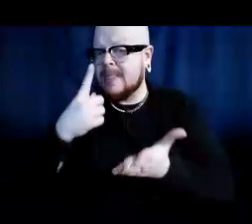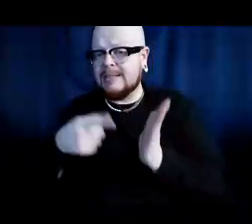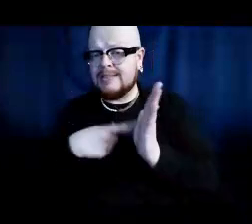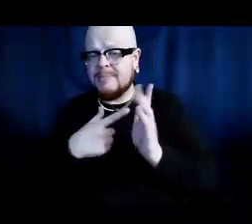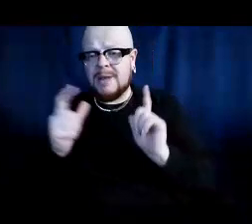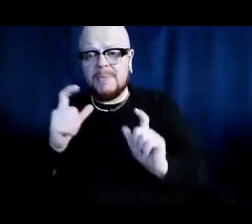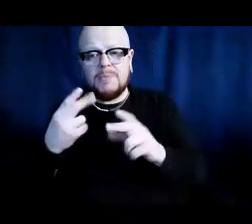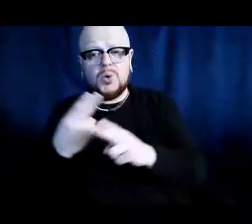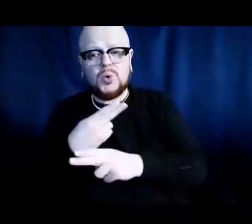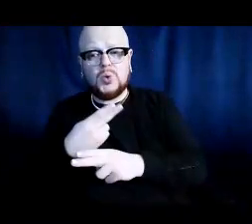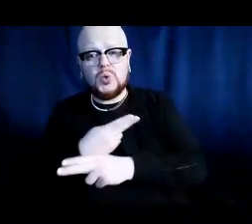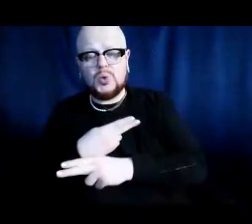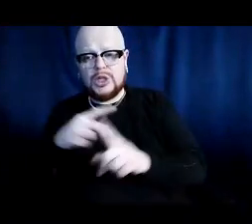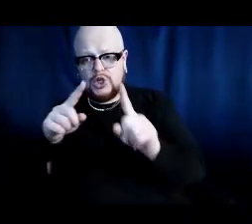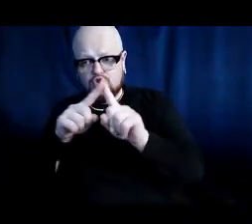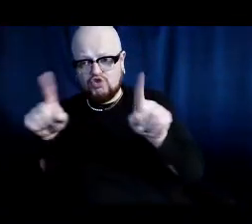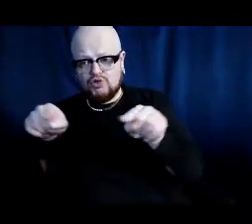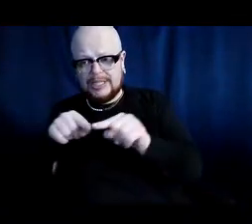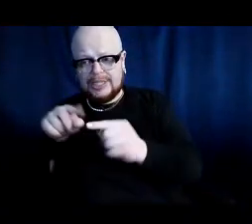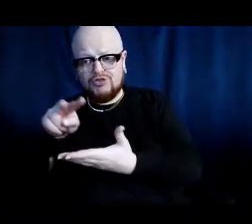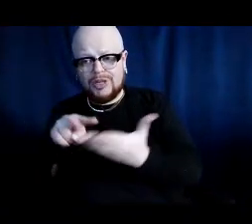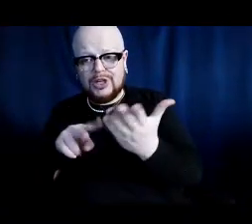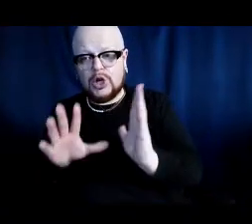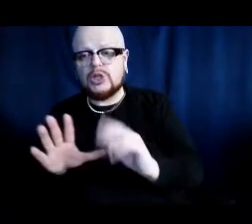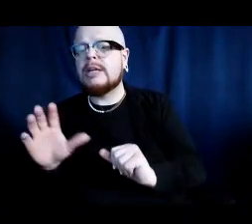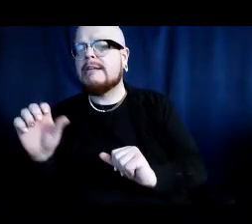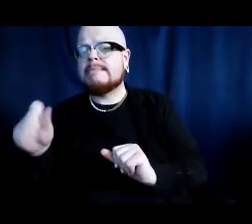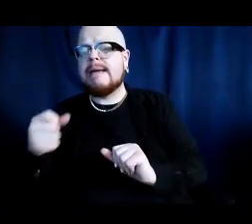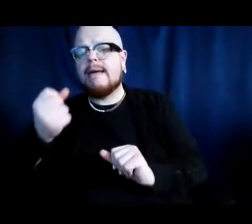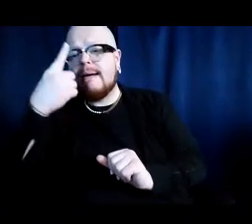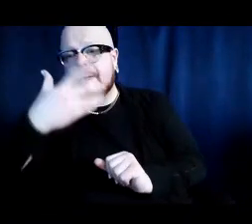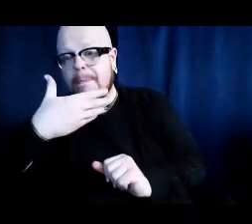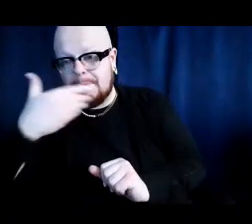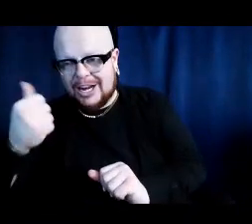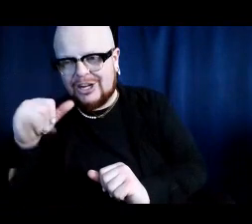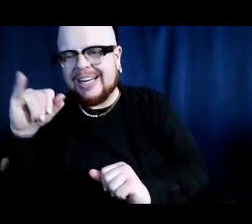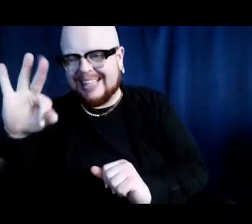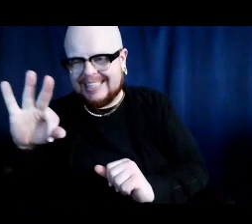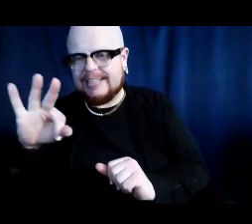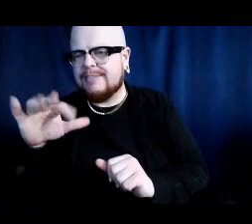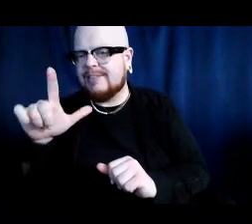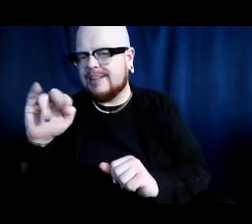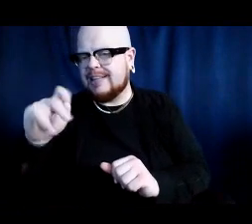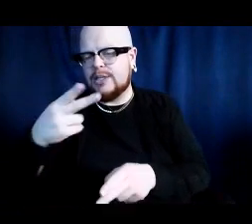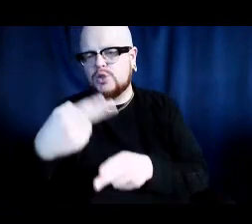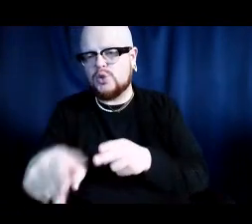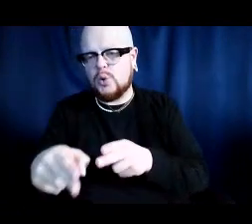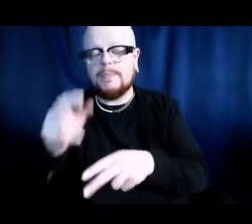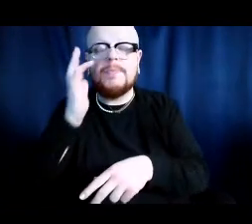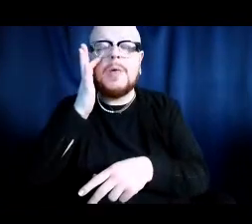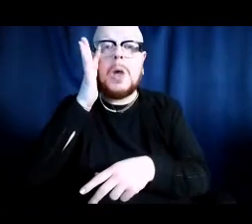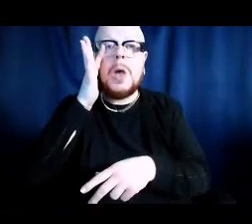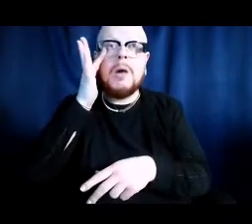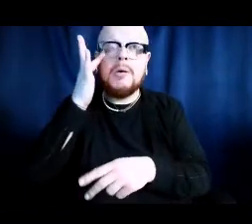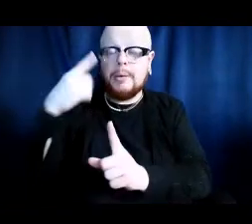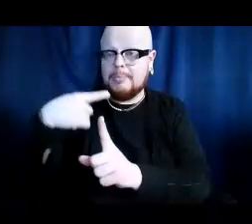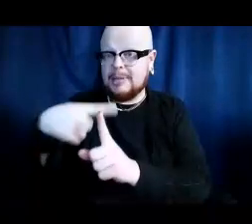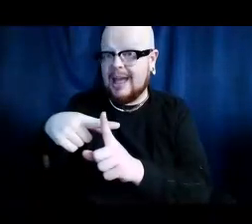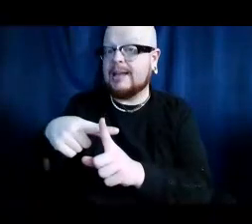this best practice provides clarity by presenting clear context about where the link leads. It improves efficiency